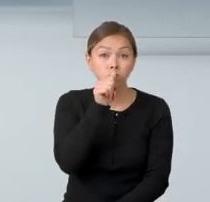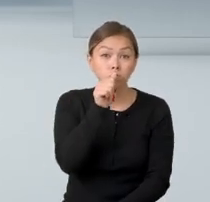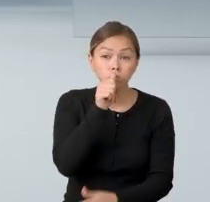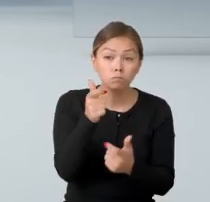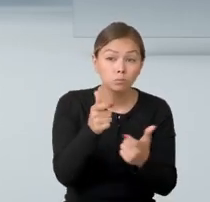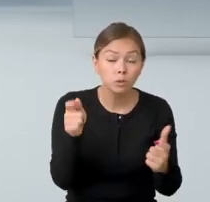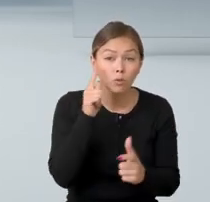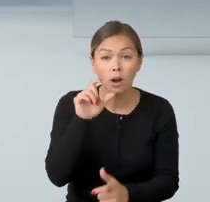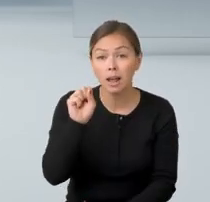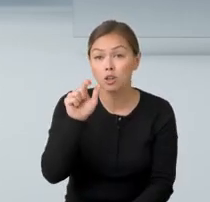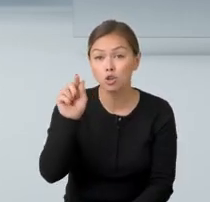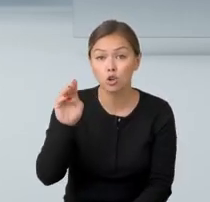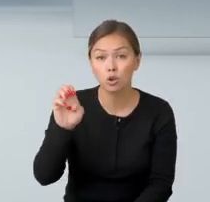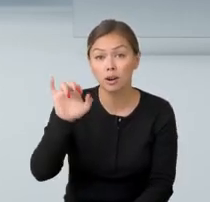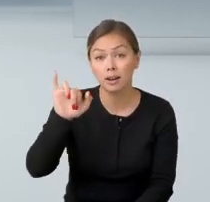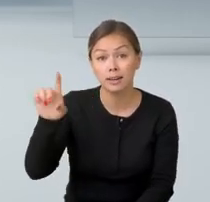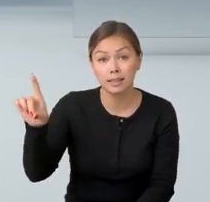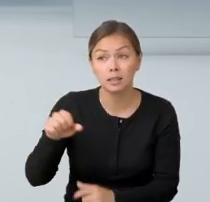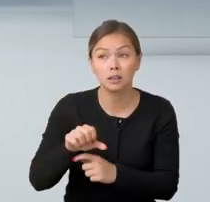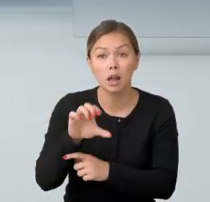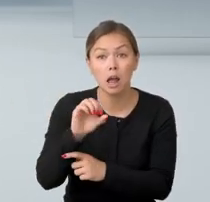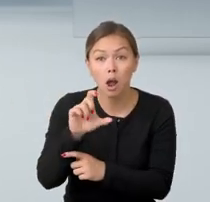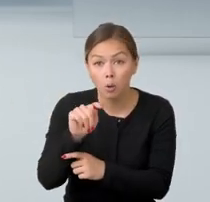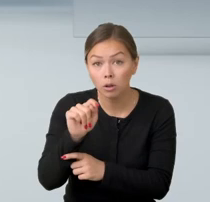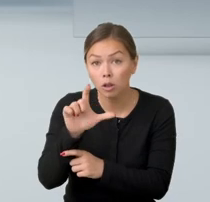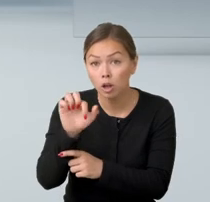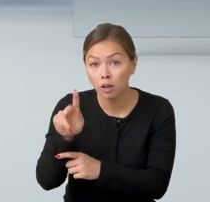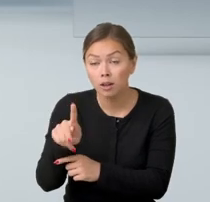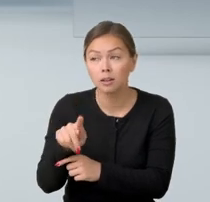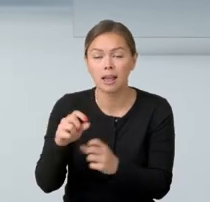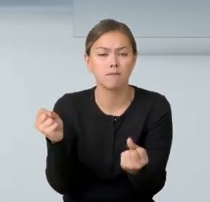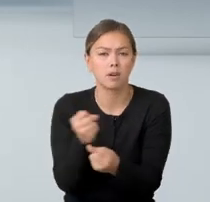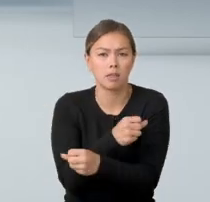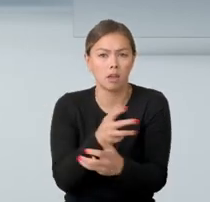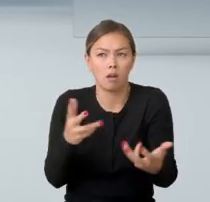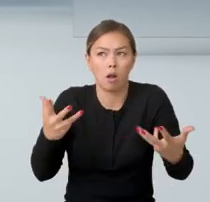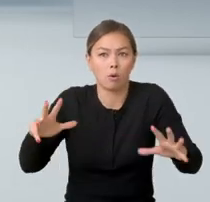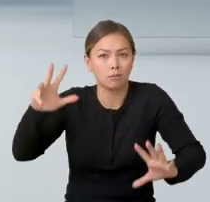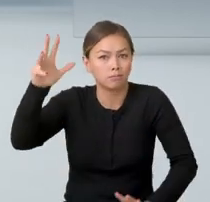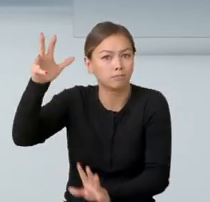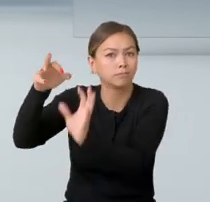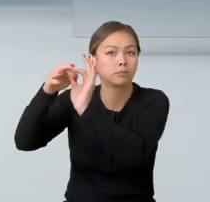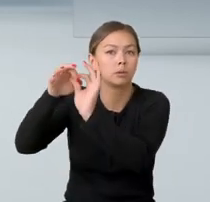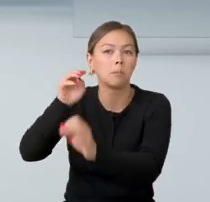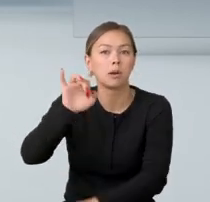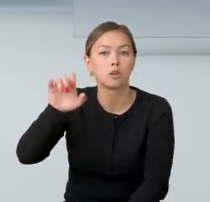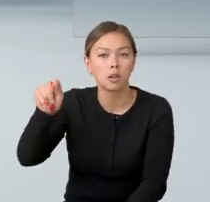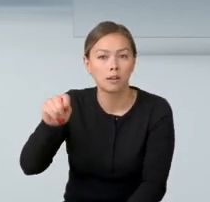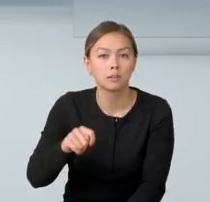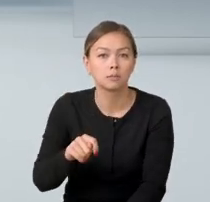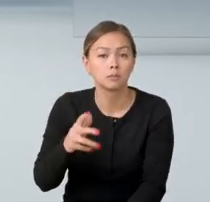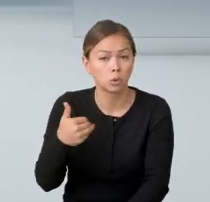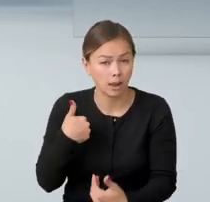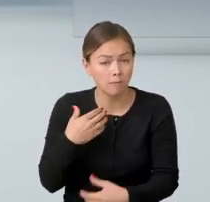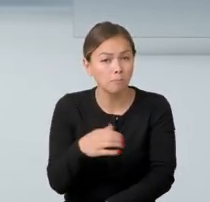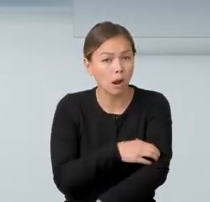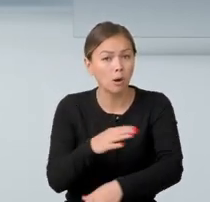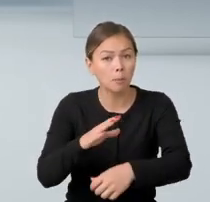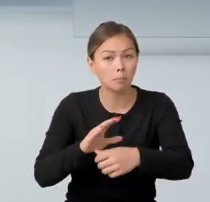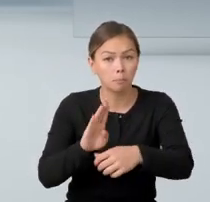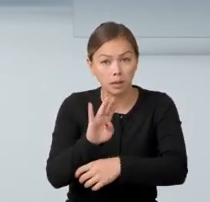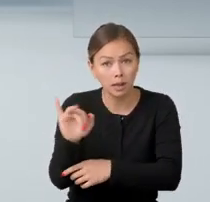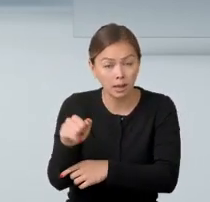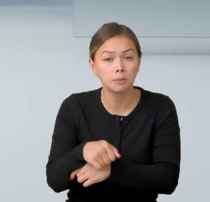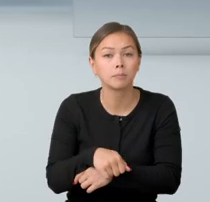credentials for an Azure ID you are using Outlook teams everything that's part of Microsoft reality